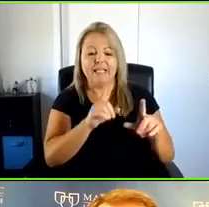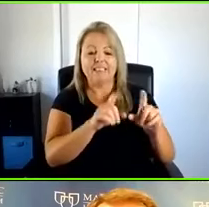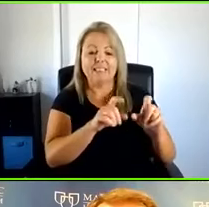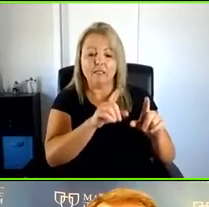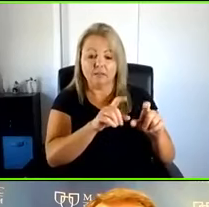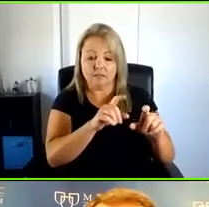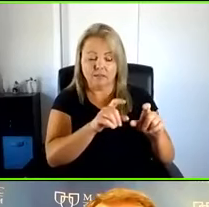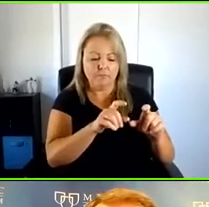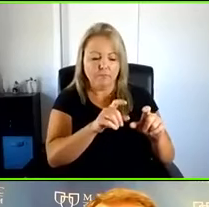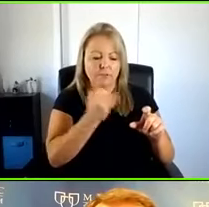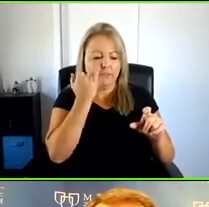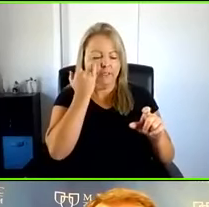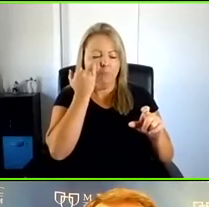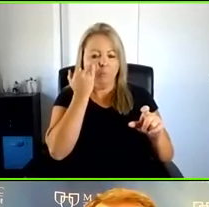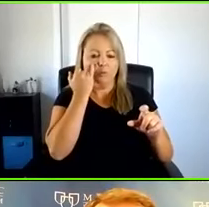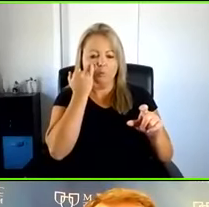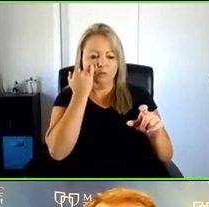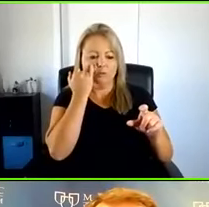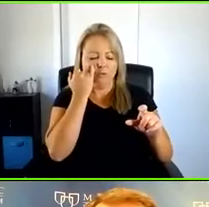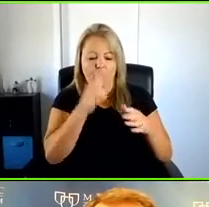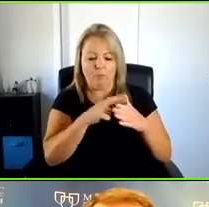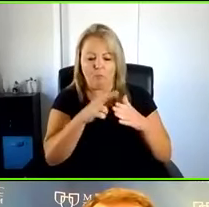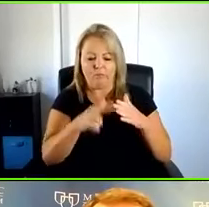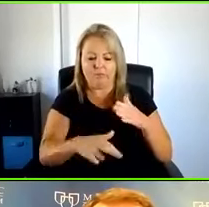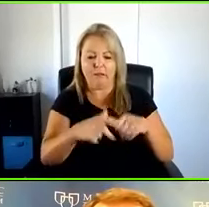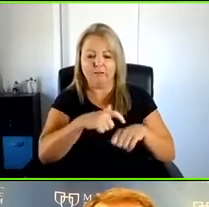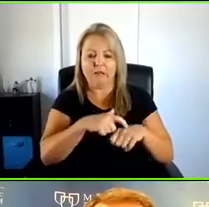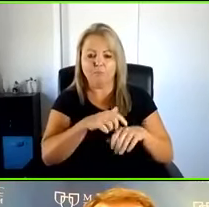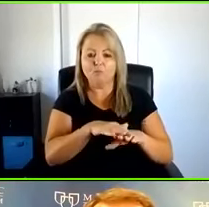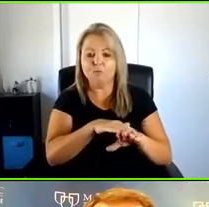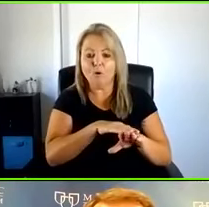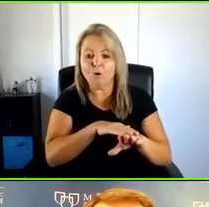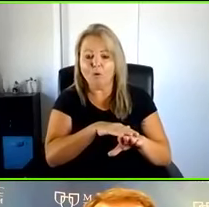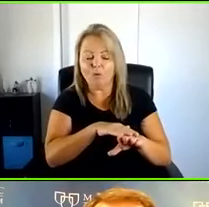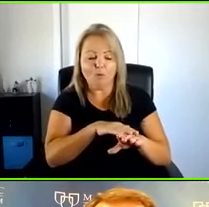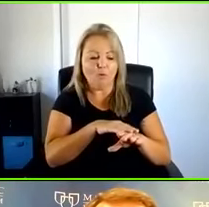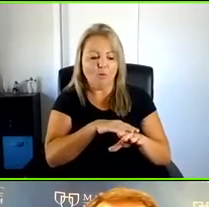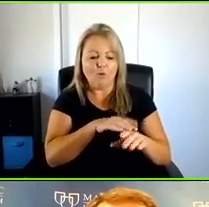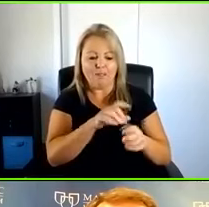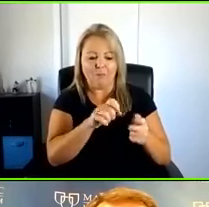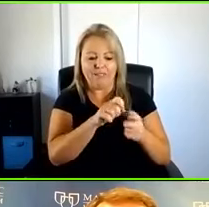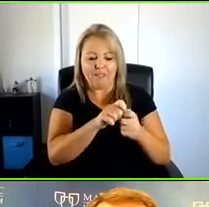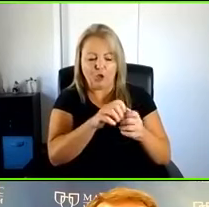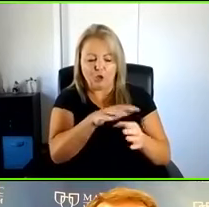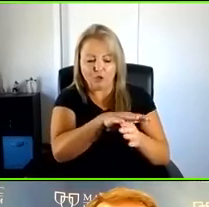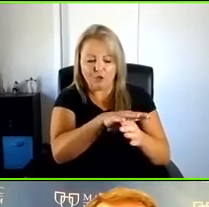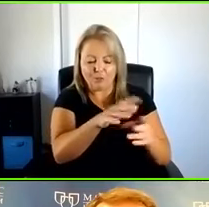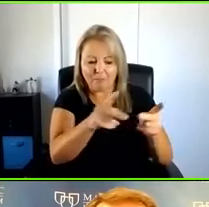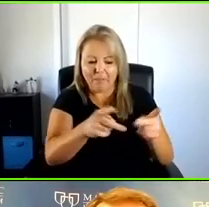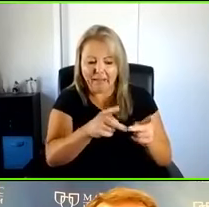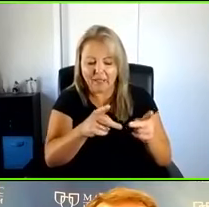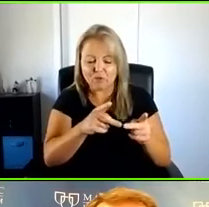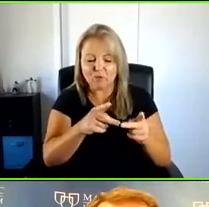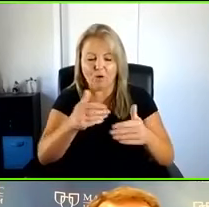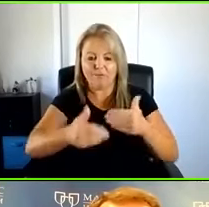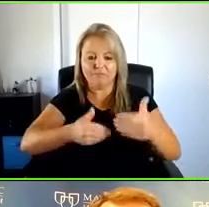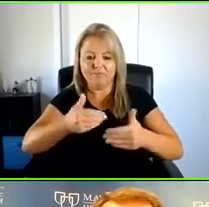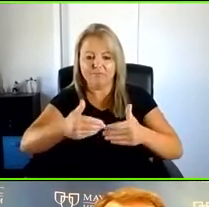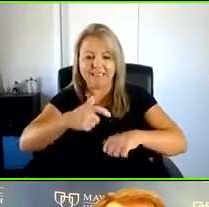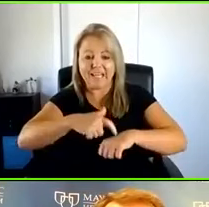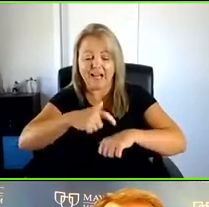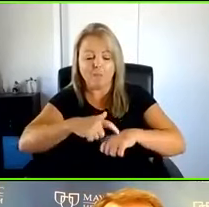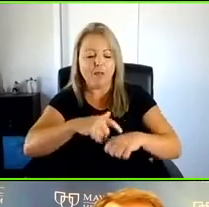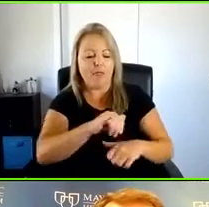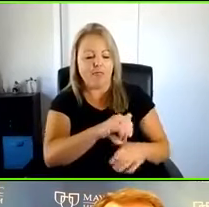are the turnaround time is really slow in a particular location or time period across the state,